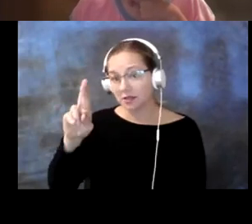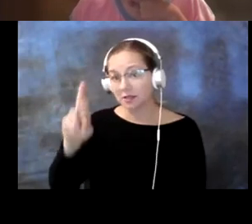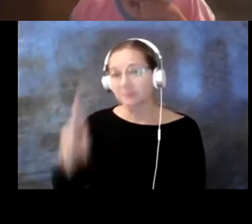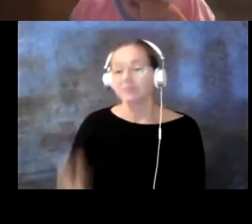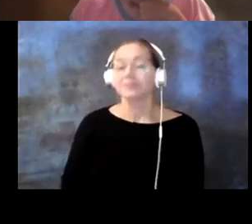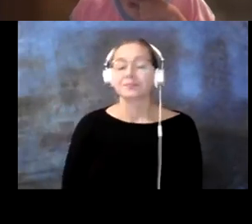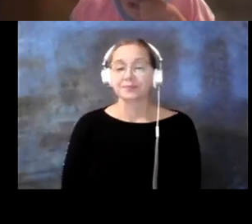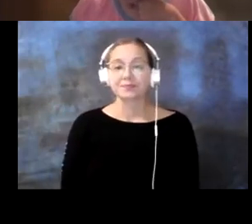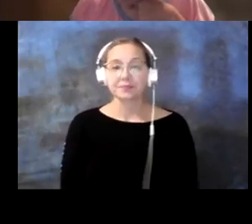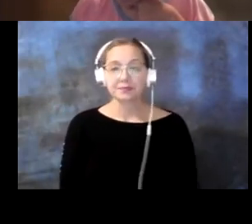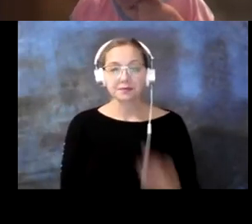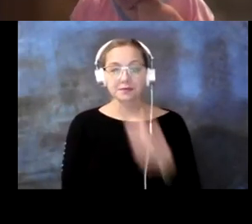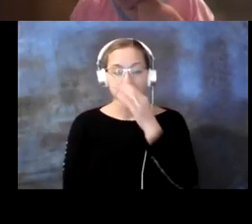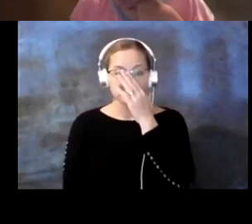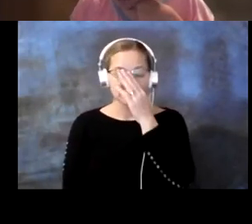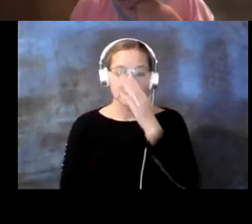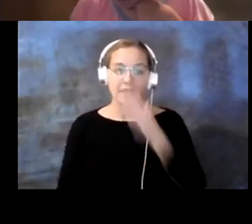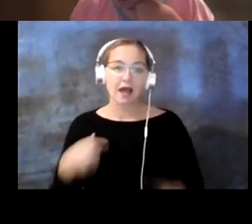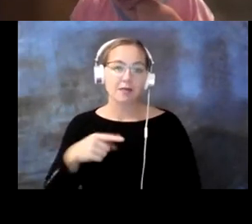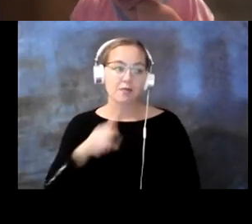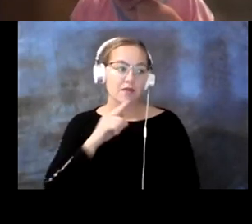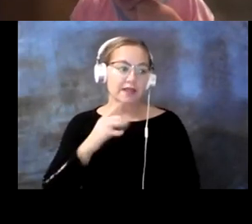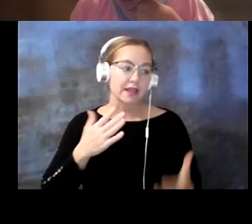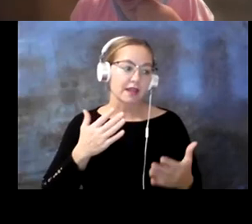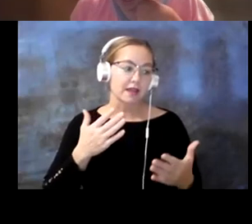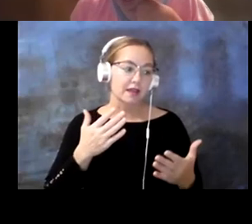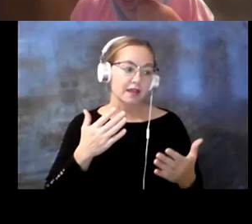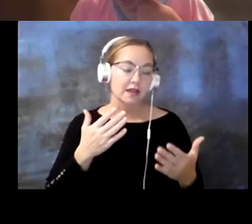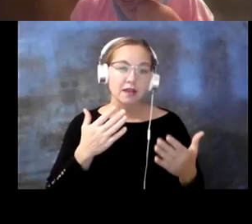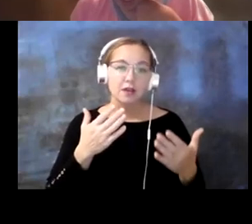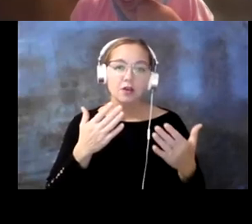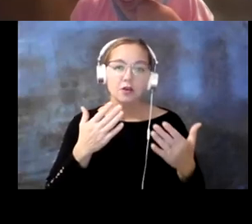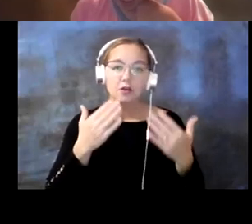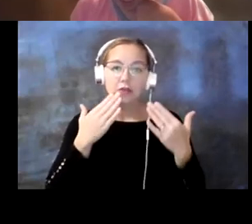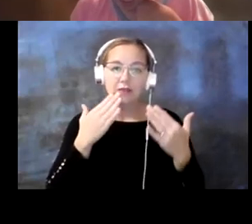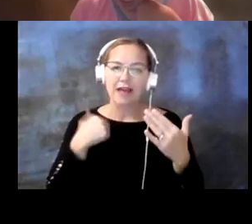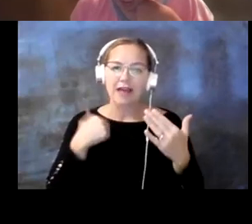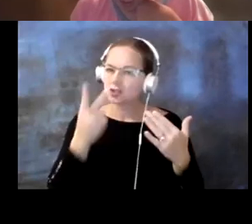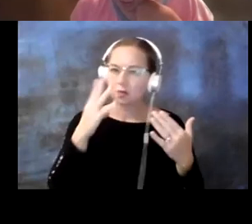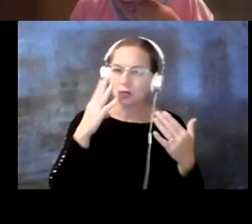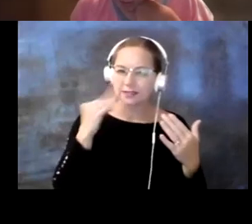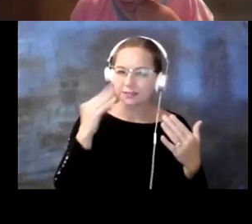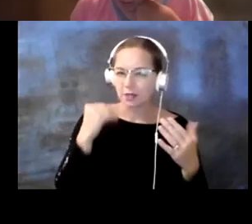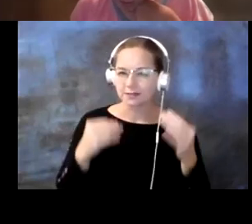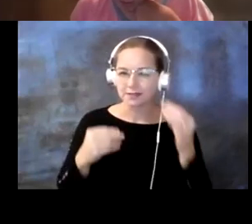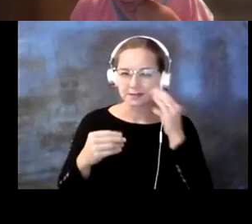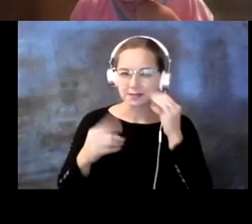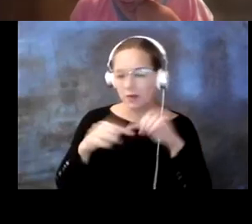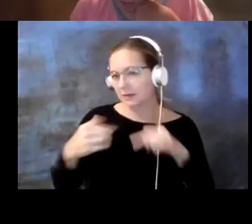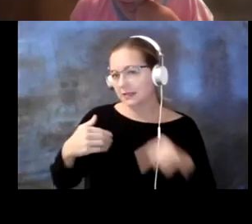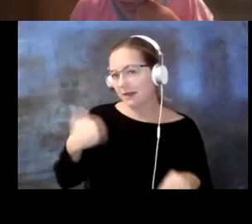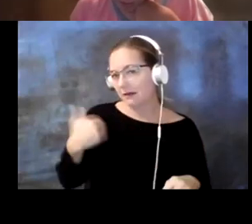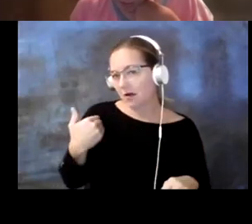Sure. I'm really grateful that I've had sort of two experiences. When I was younger